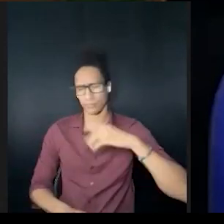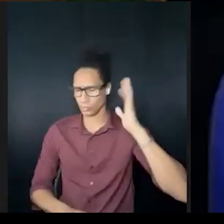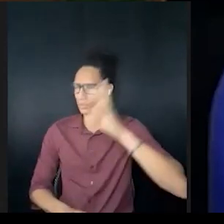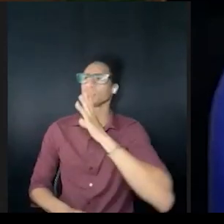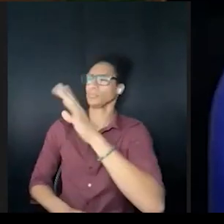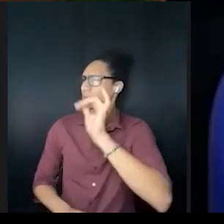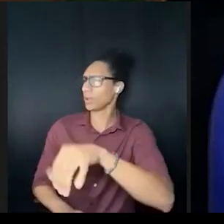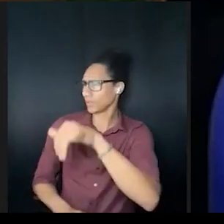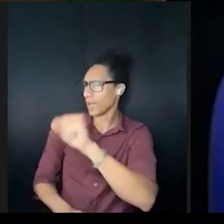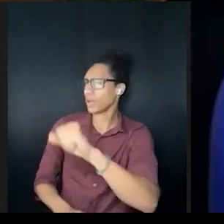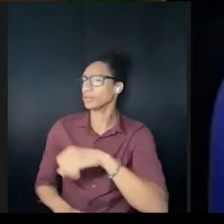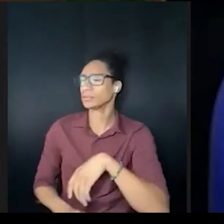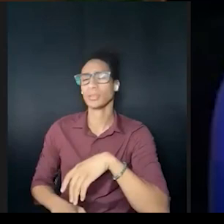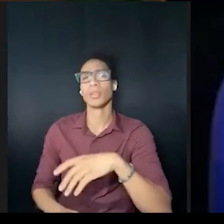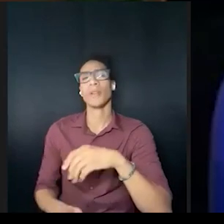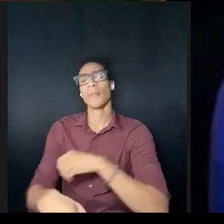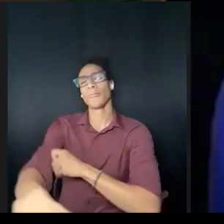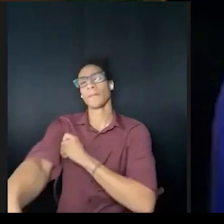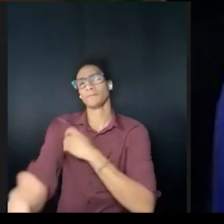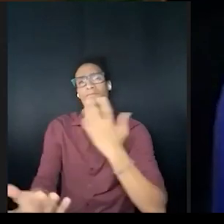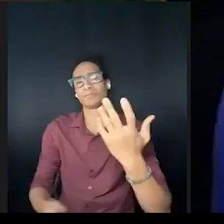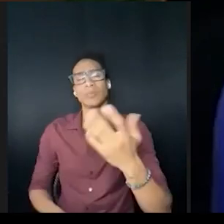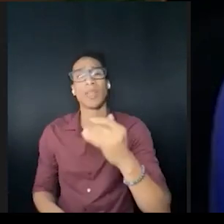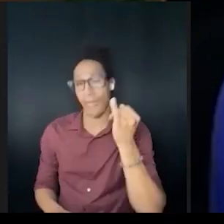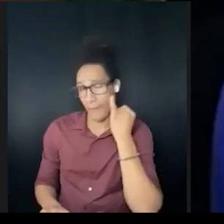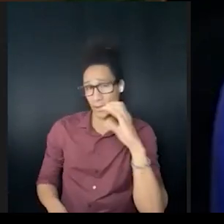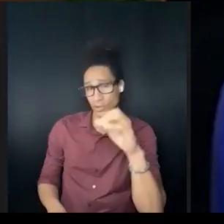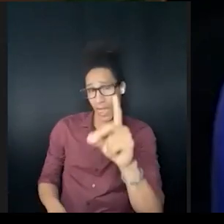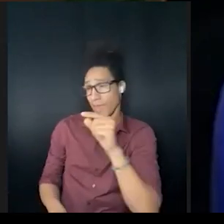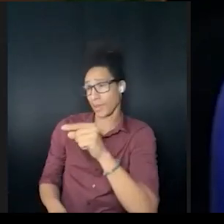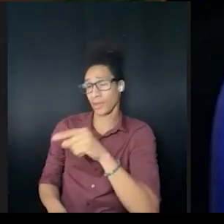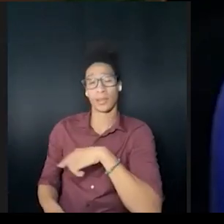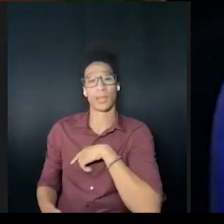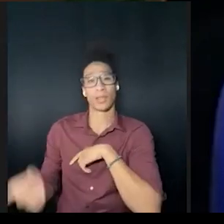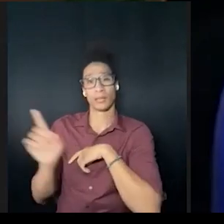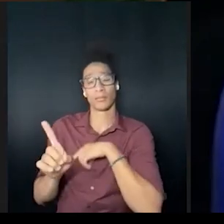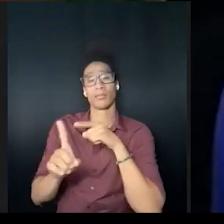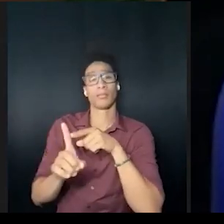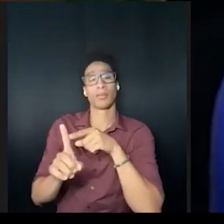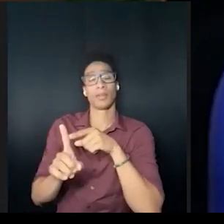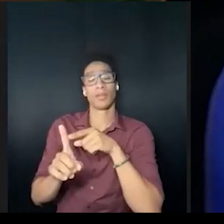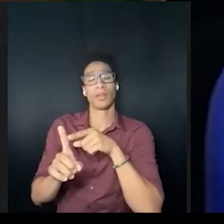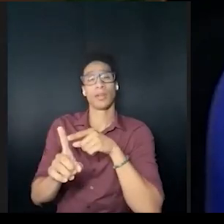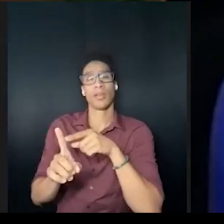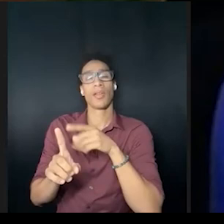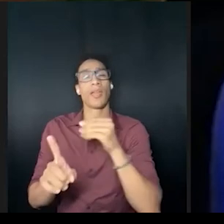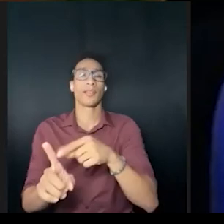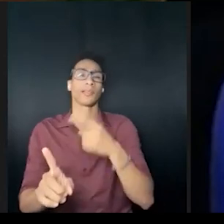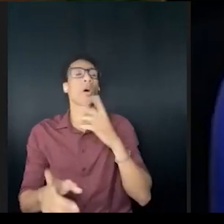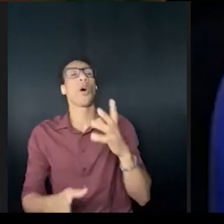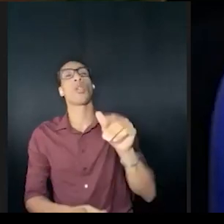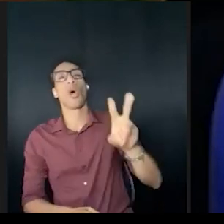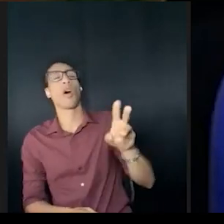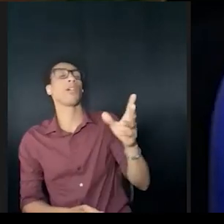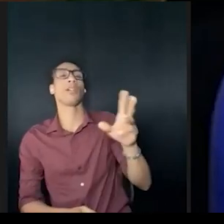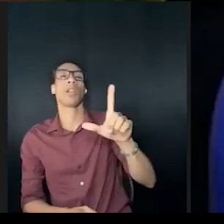it wouldn't be real if Chad was to come on here and say restorative justice, Lawrence needs a chance, this kind of stuff,